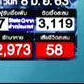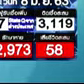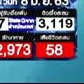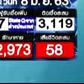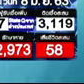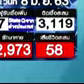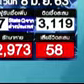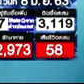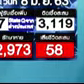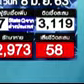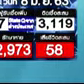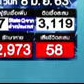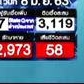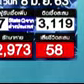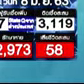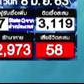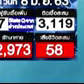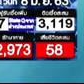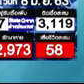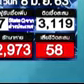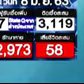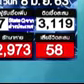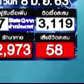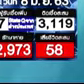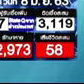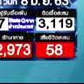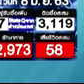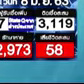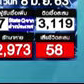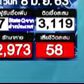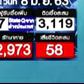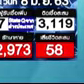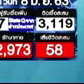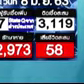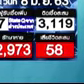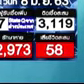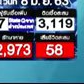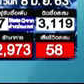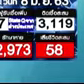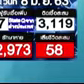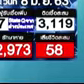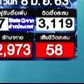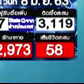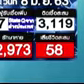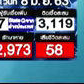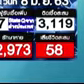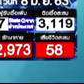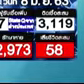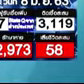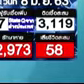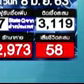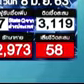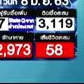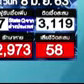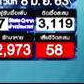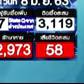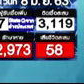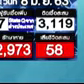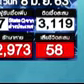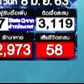or her own expense. We have around 32 state quarantine hotels in Thailand and 7 alternative